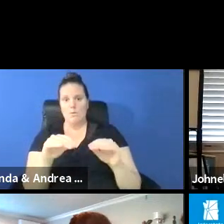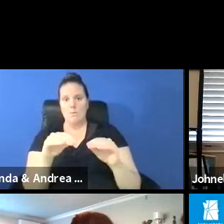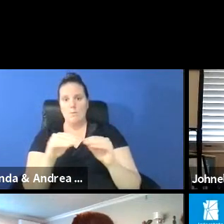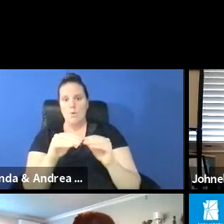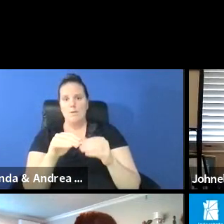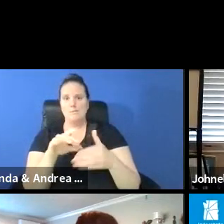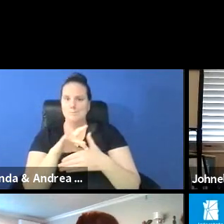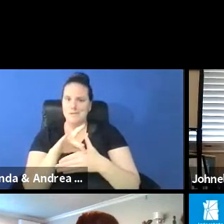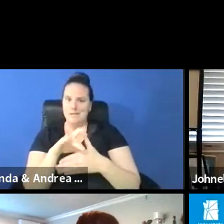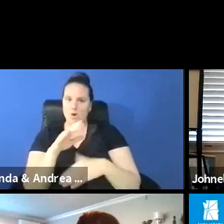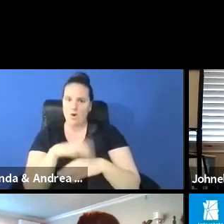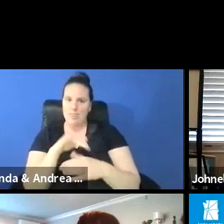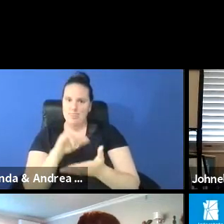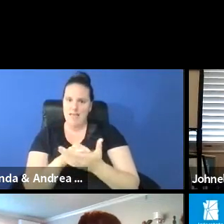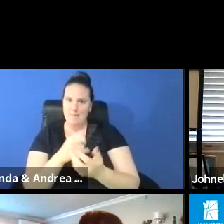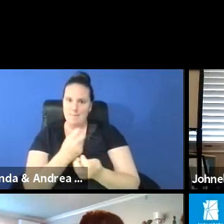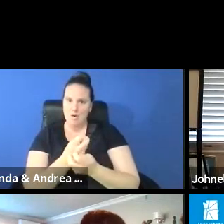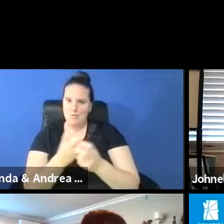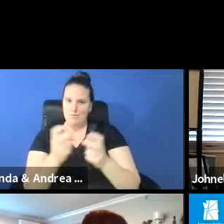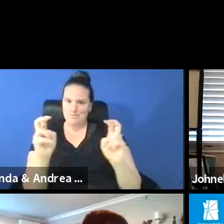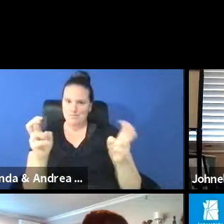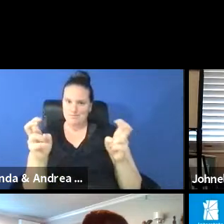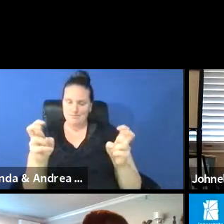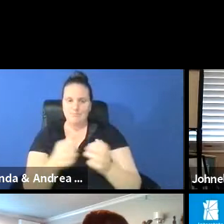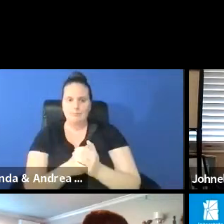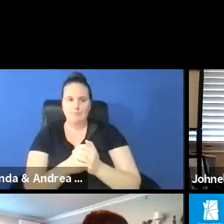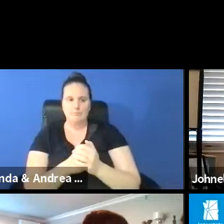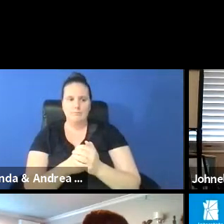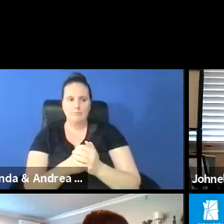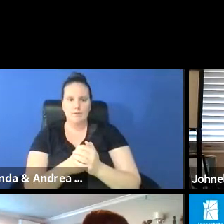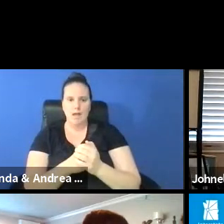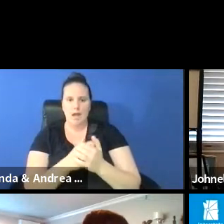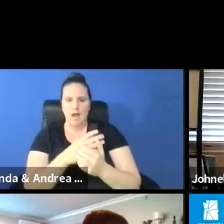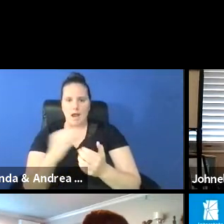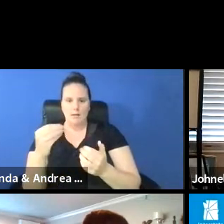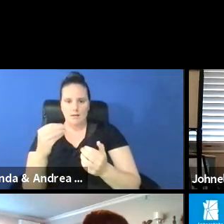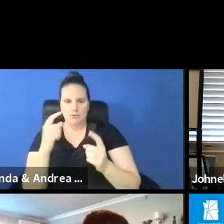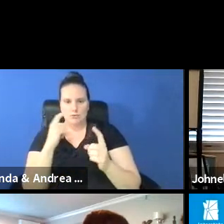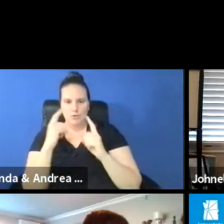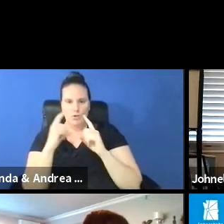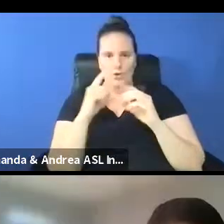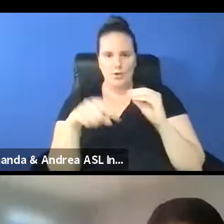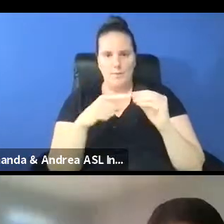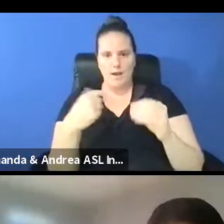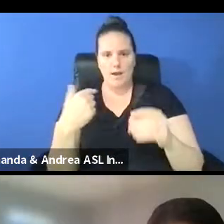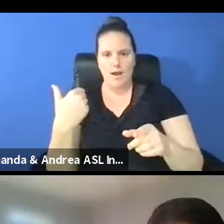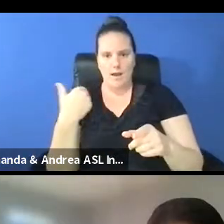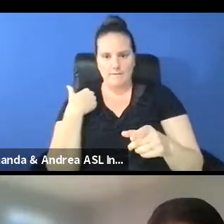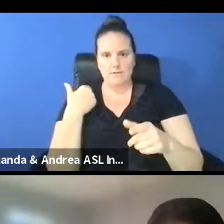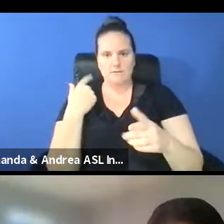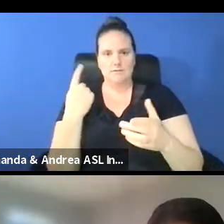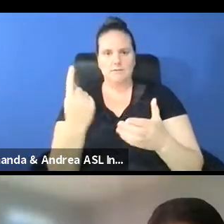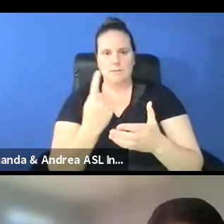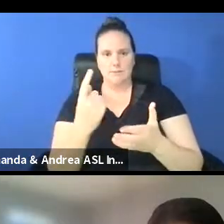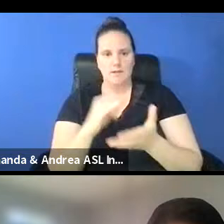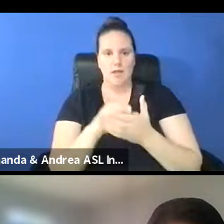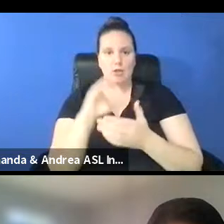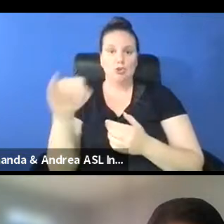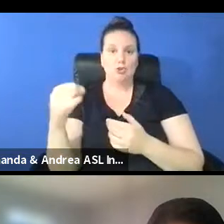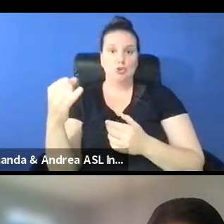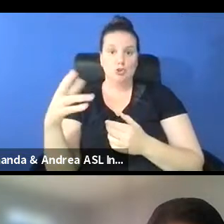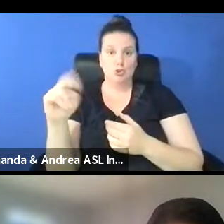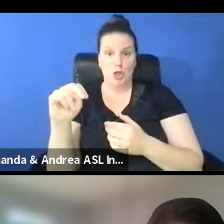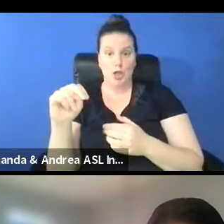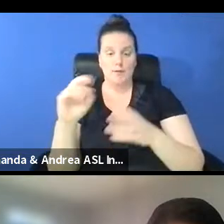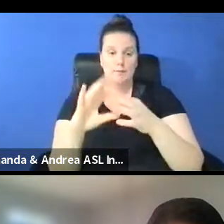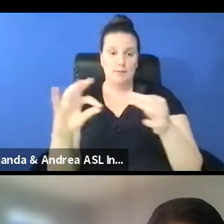meat on those bones. And then there was talk about having something that John mentioned was,